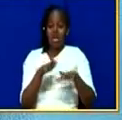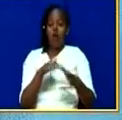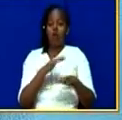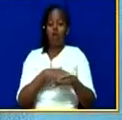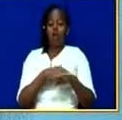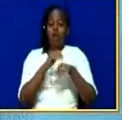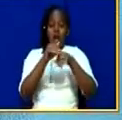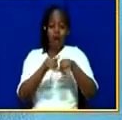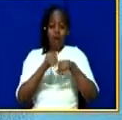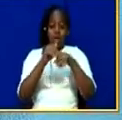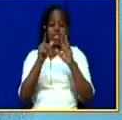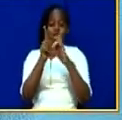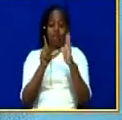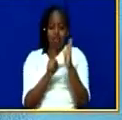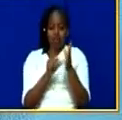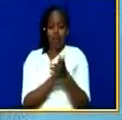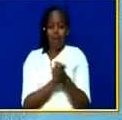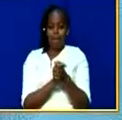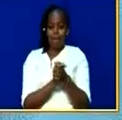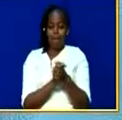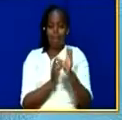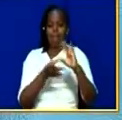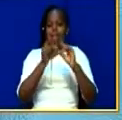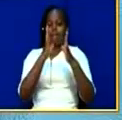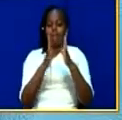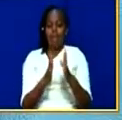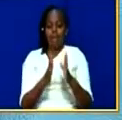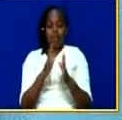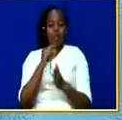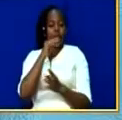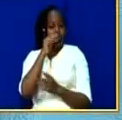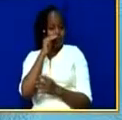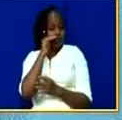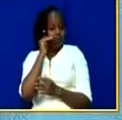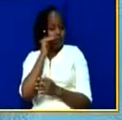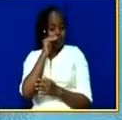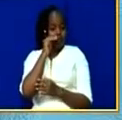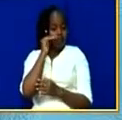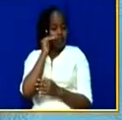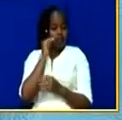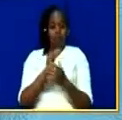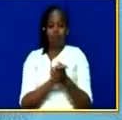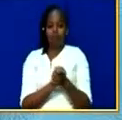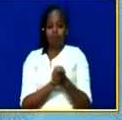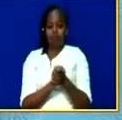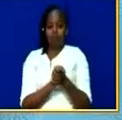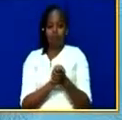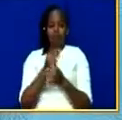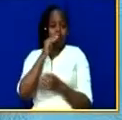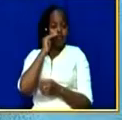agriculture show. Now, our sign language interpreter for today is none other